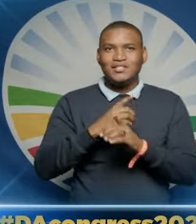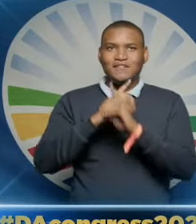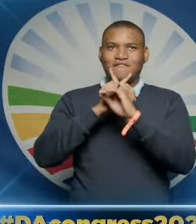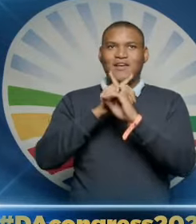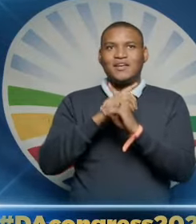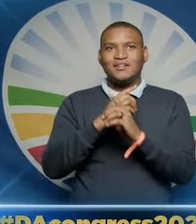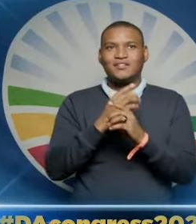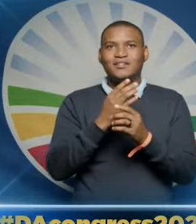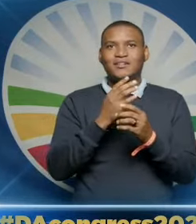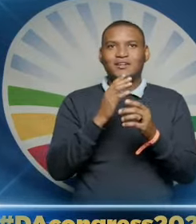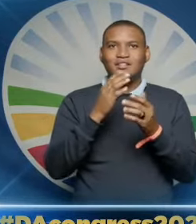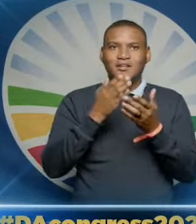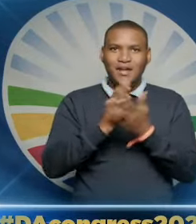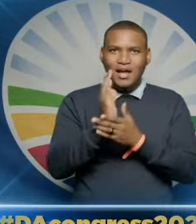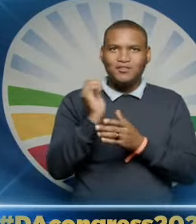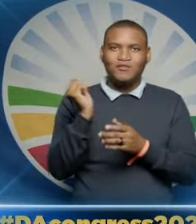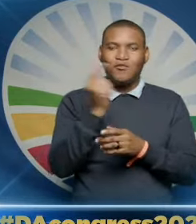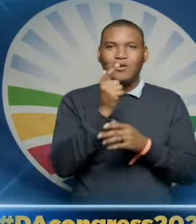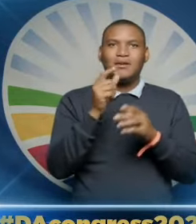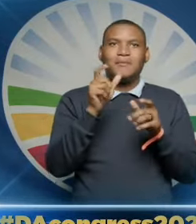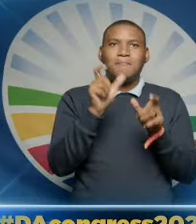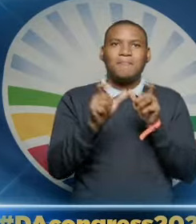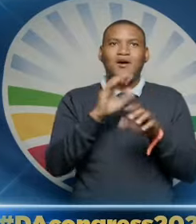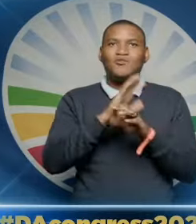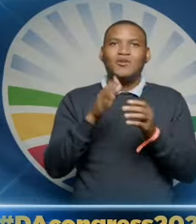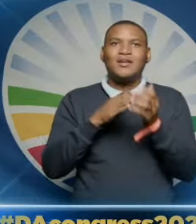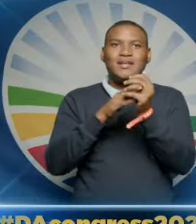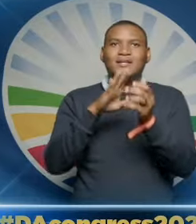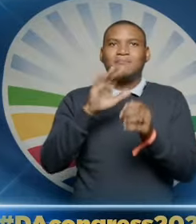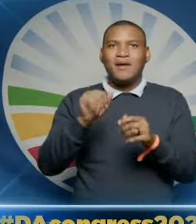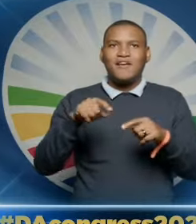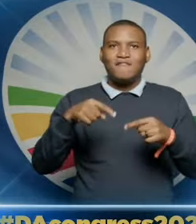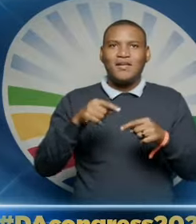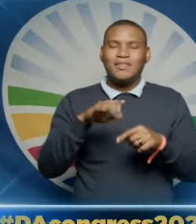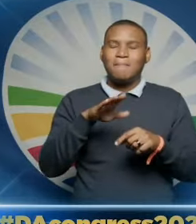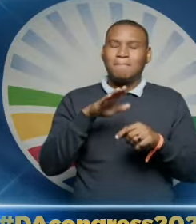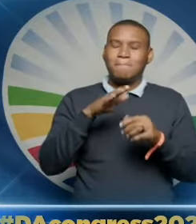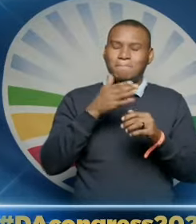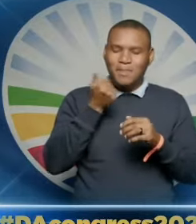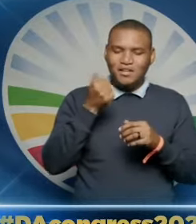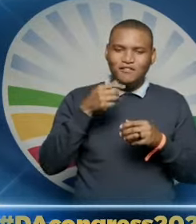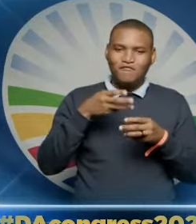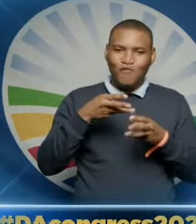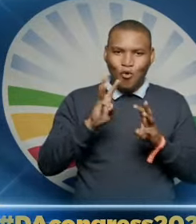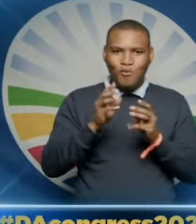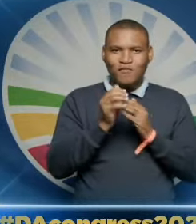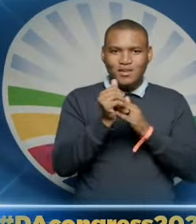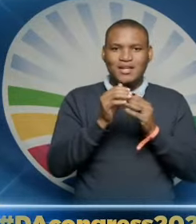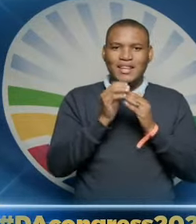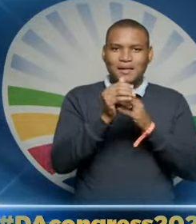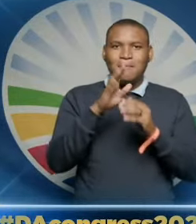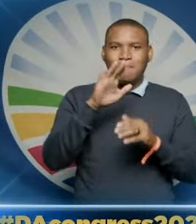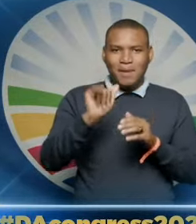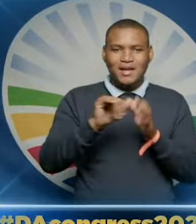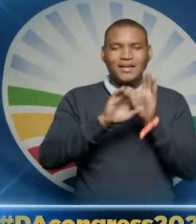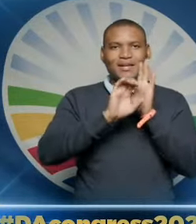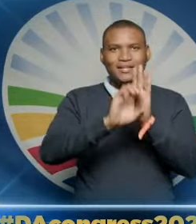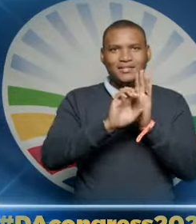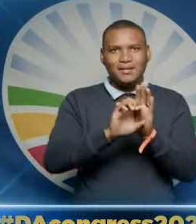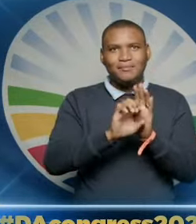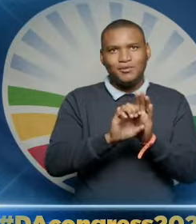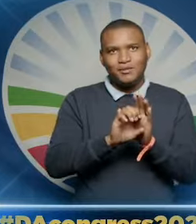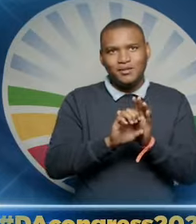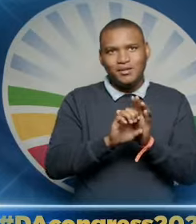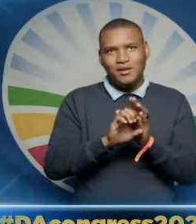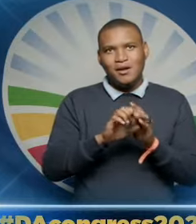everyone in the party, and I will not lead by fear, because the best form of leadership is leadership by example. I